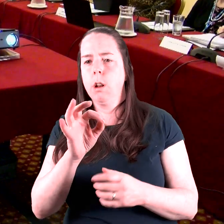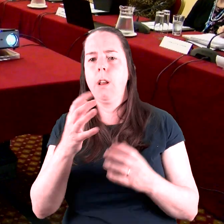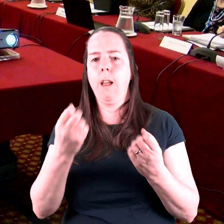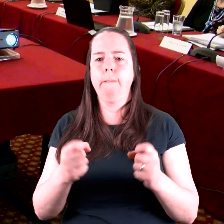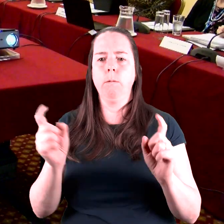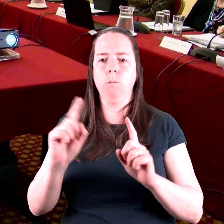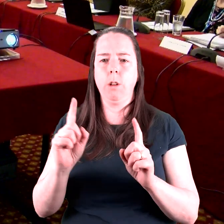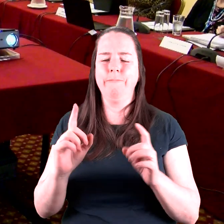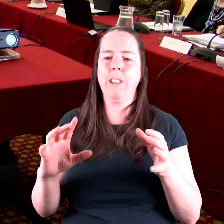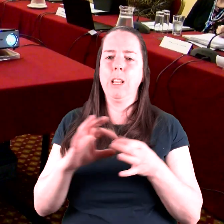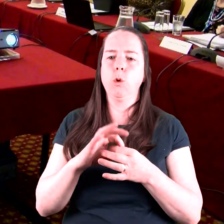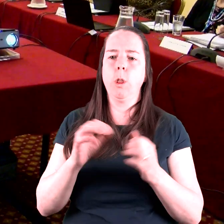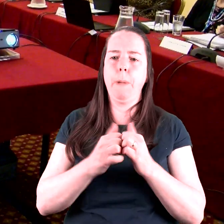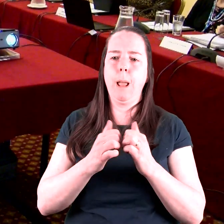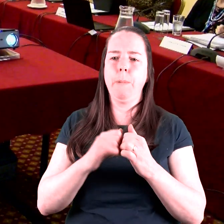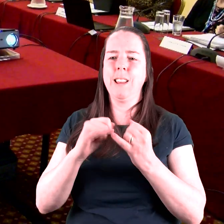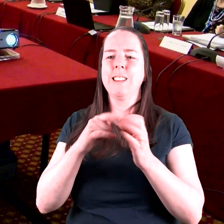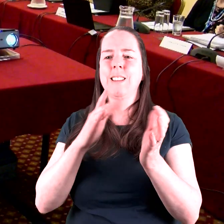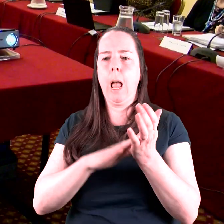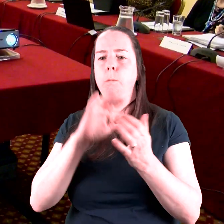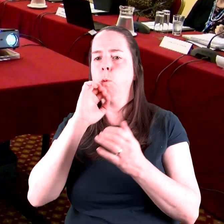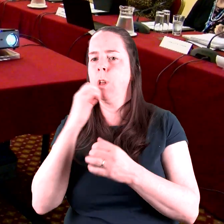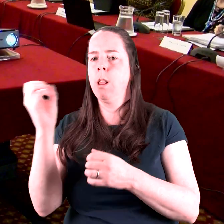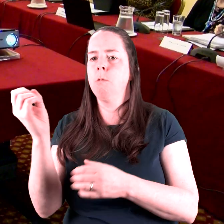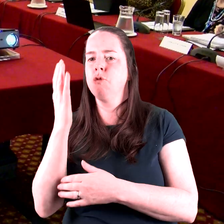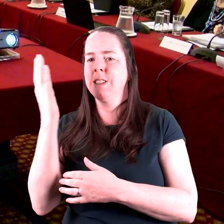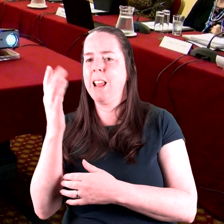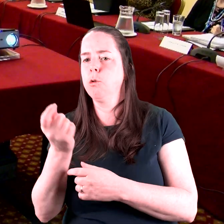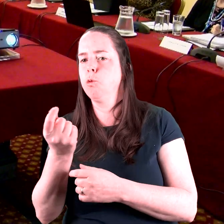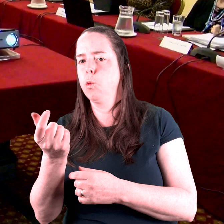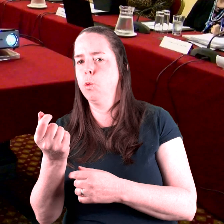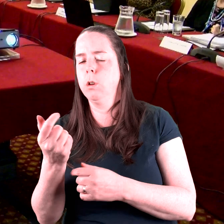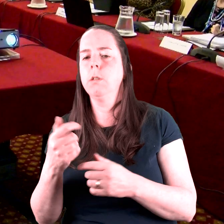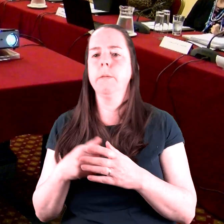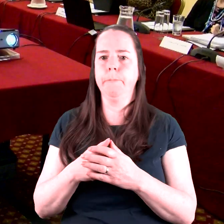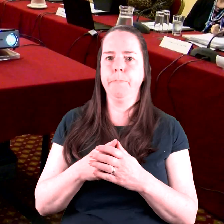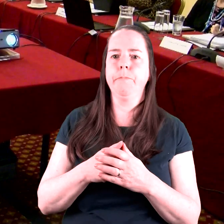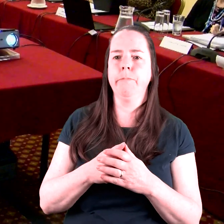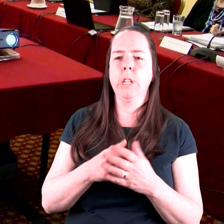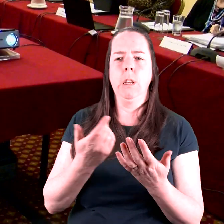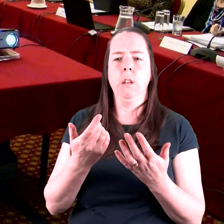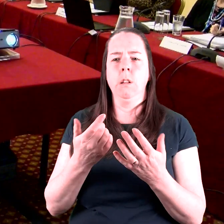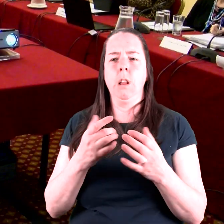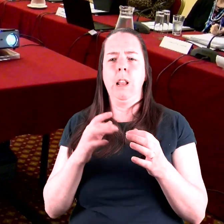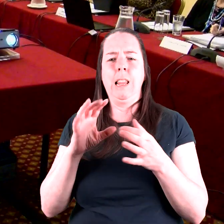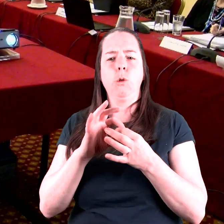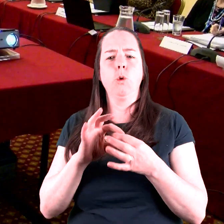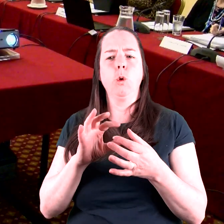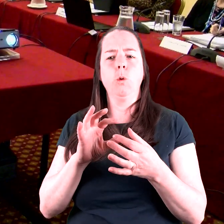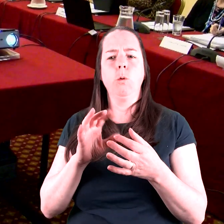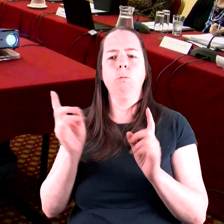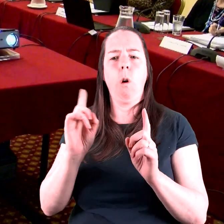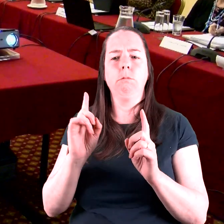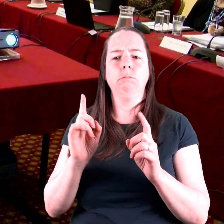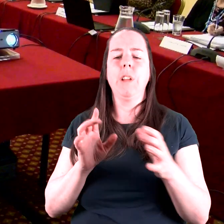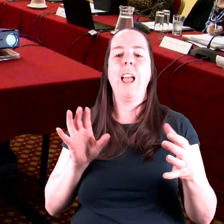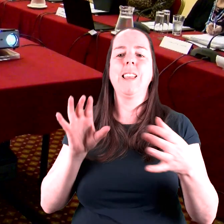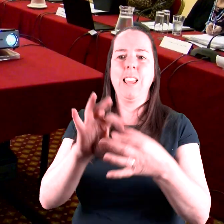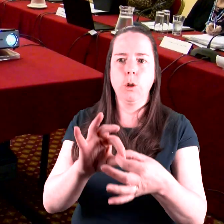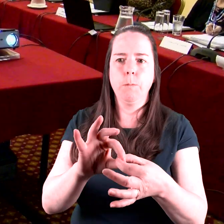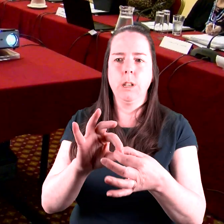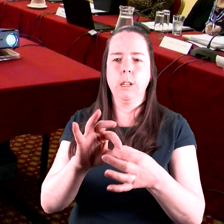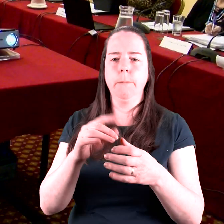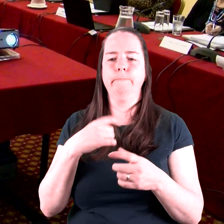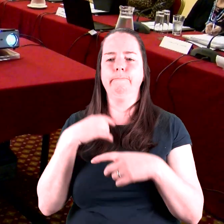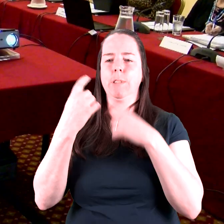I wanted to ask, and I think it also links with the paper that Sam is going to present shortly, is about some of the aspects around